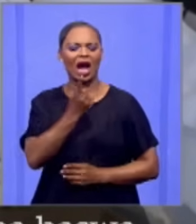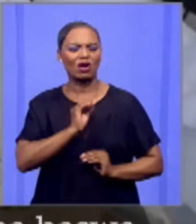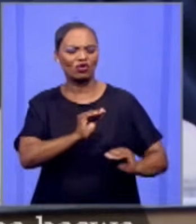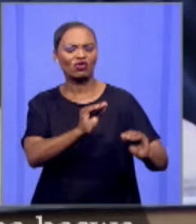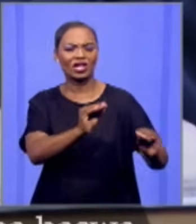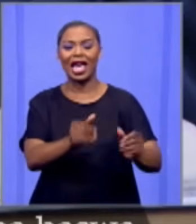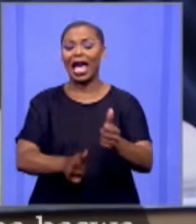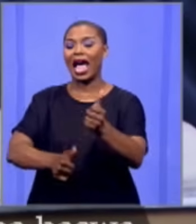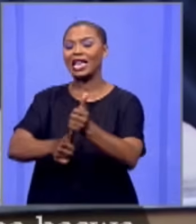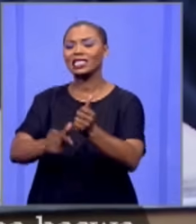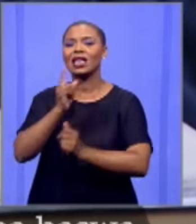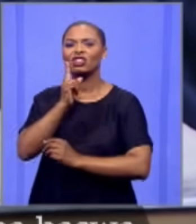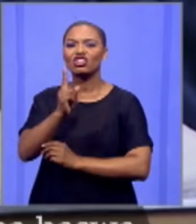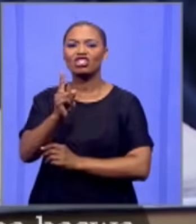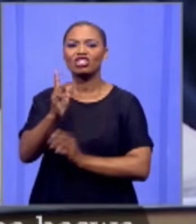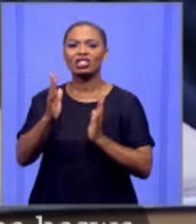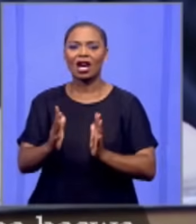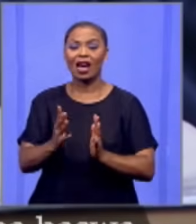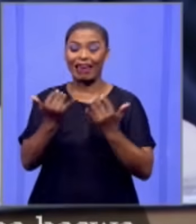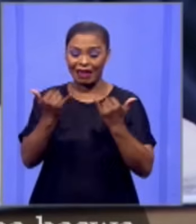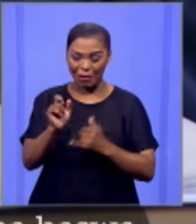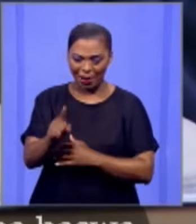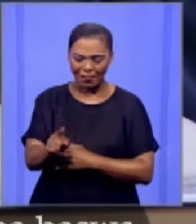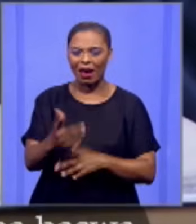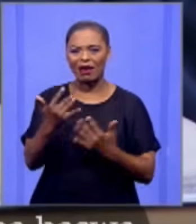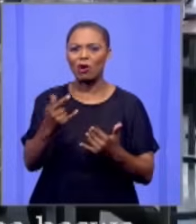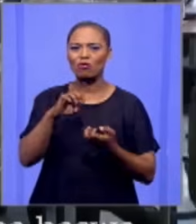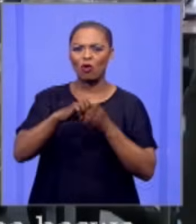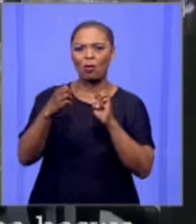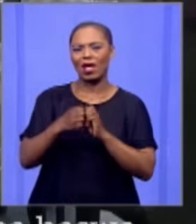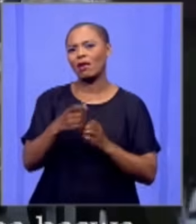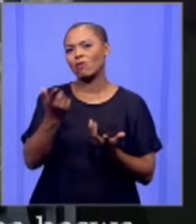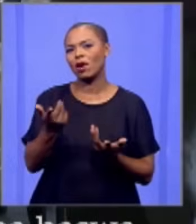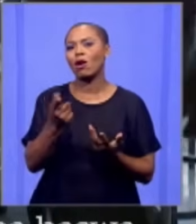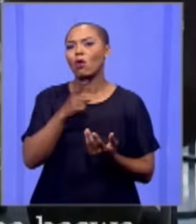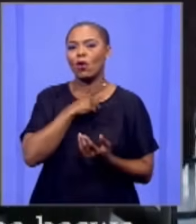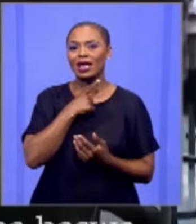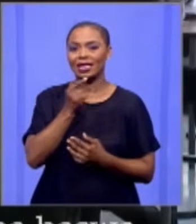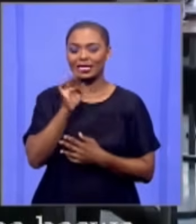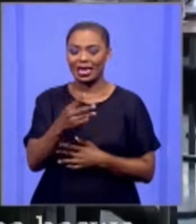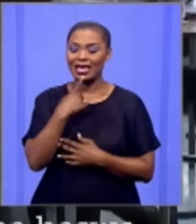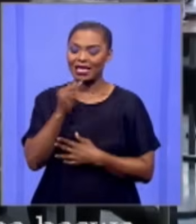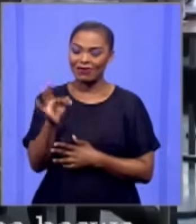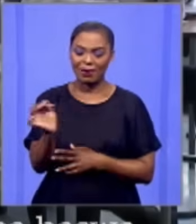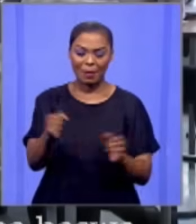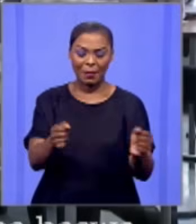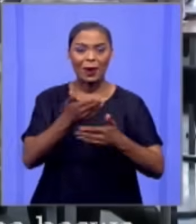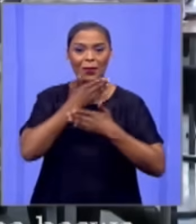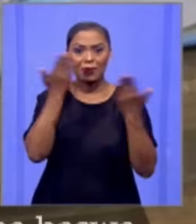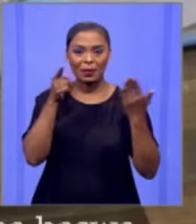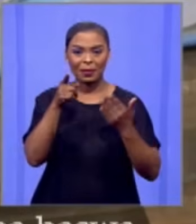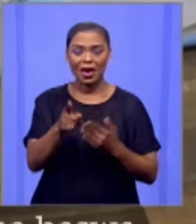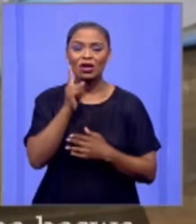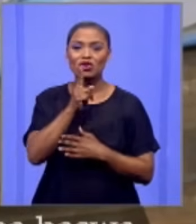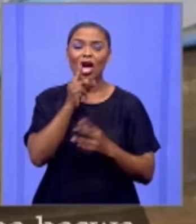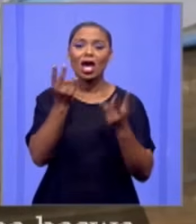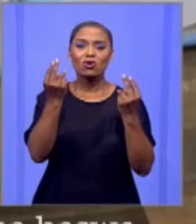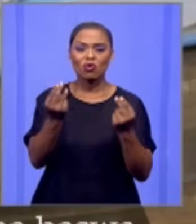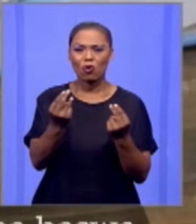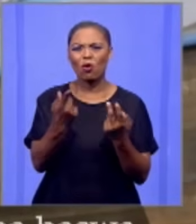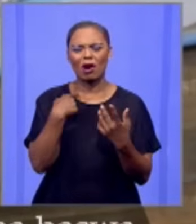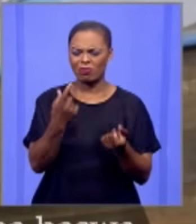ya barutiši e re go se thole barutiši ba baswa go tla be go le kgatlhanong le molaotheo. SATU e re go se thape barutiši ba baswa ga